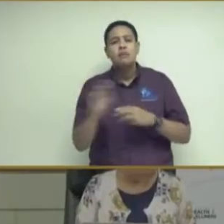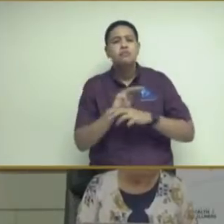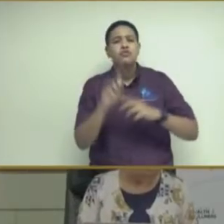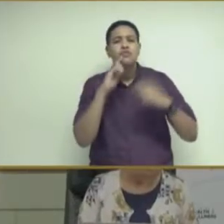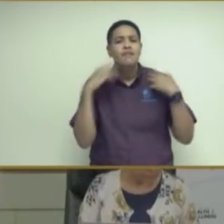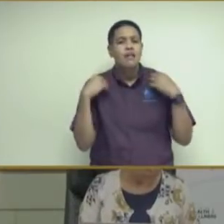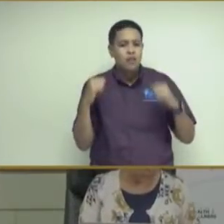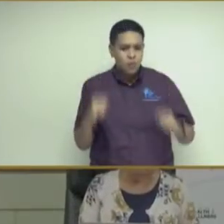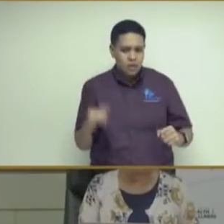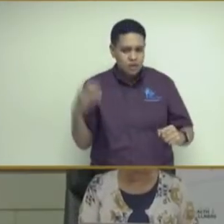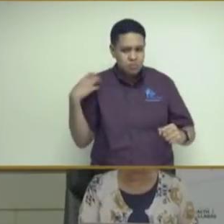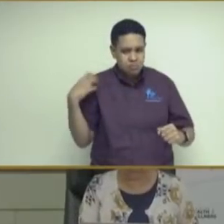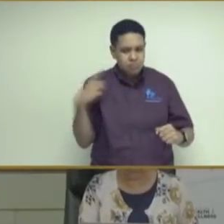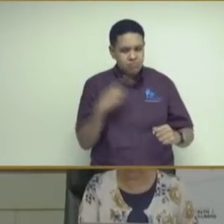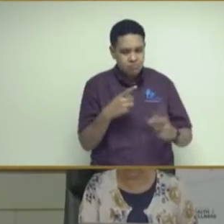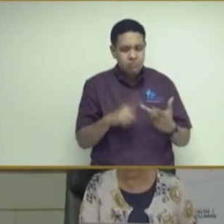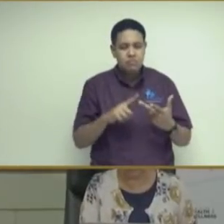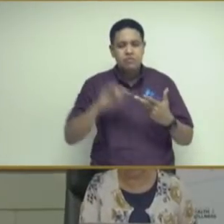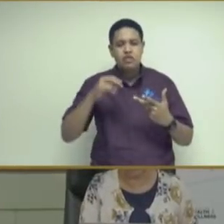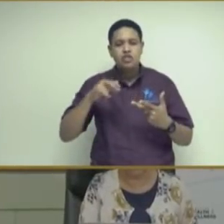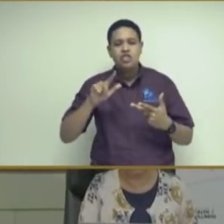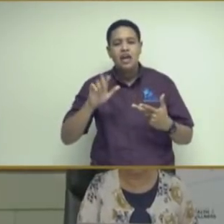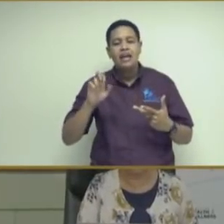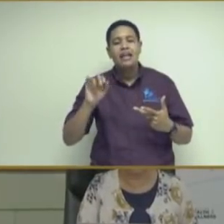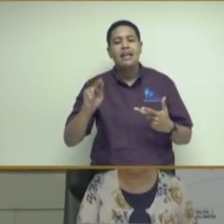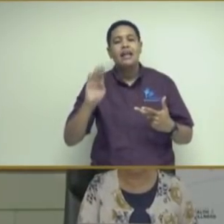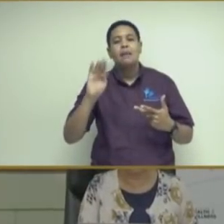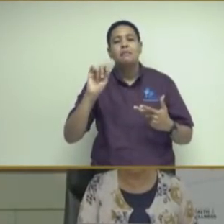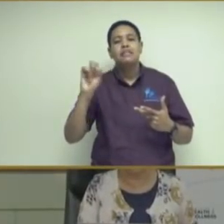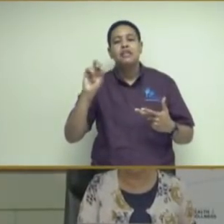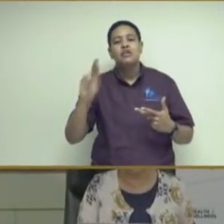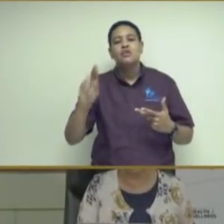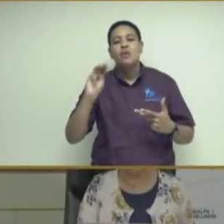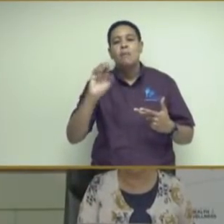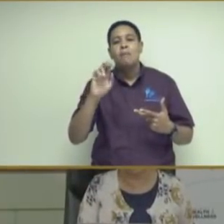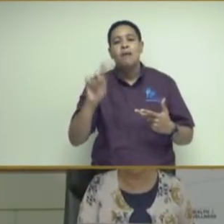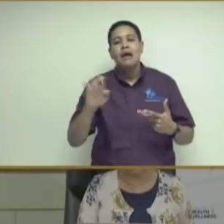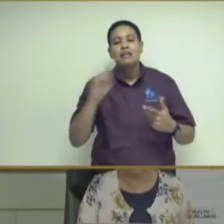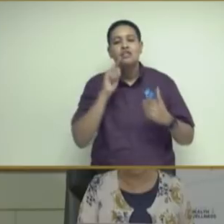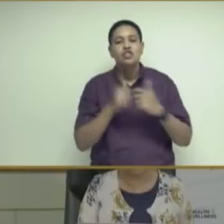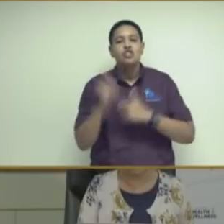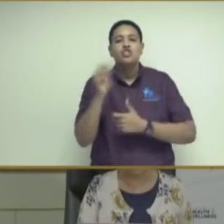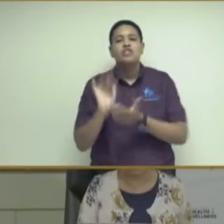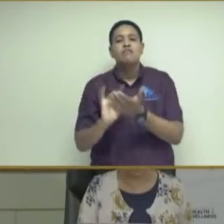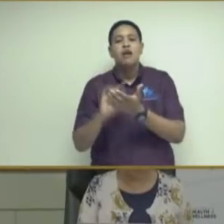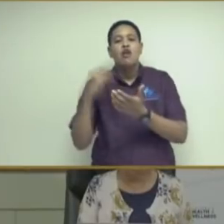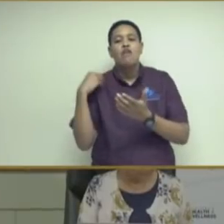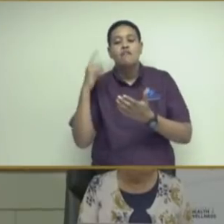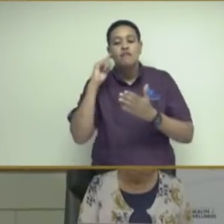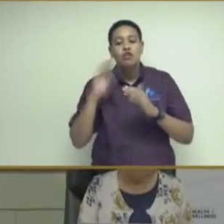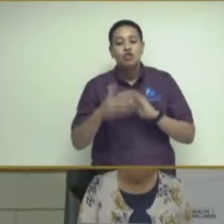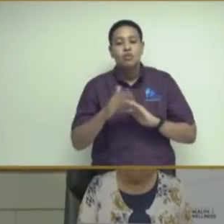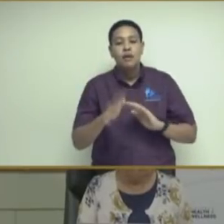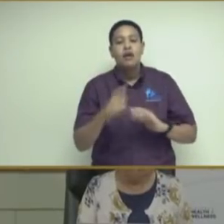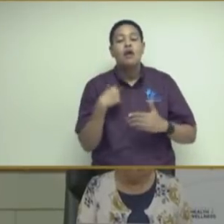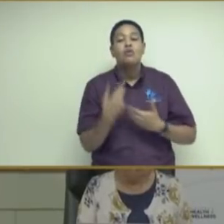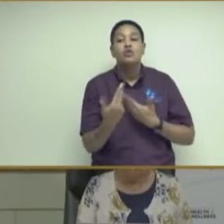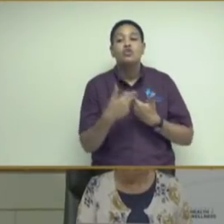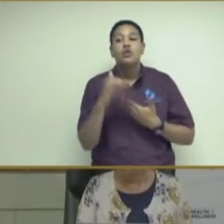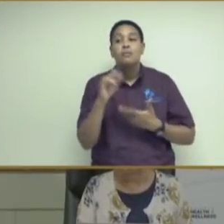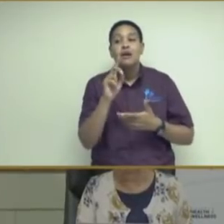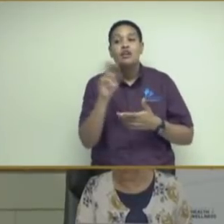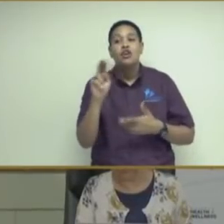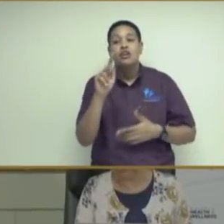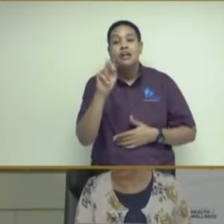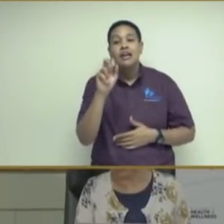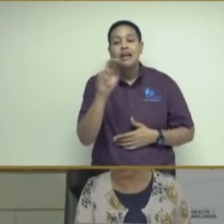Health and Wellness, and Dr. Jacqueline Biseso McKenzie, Chief Medical Officer of Jamaica. And we're also joined by Dr. Karen Webster